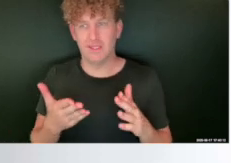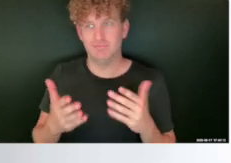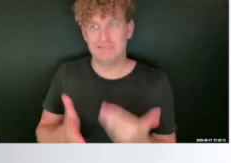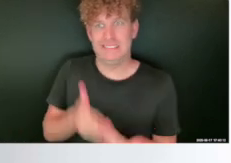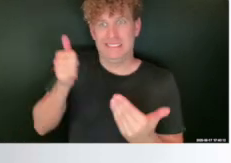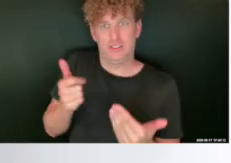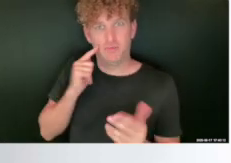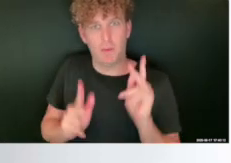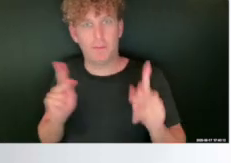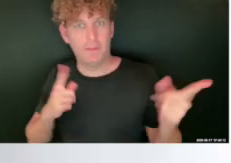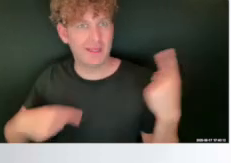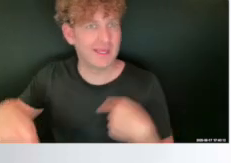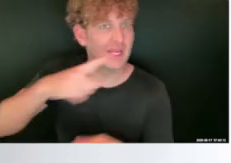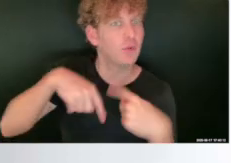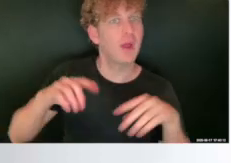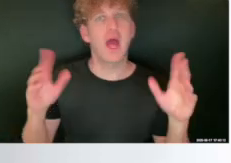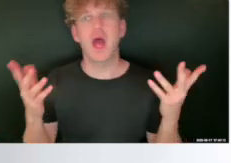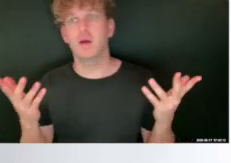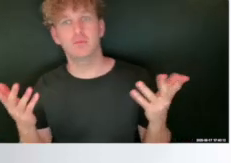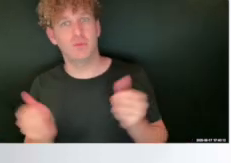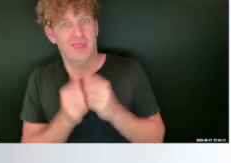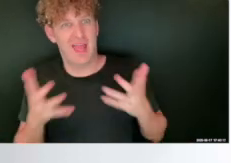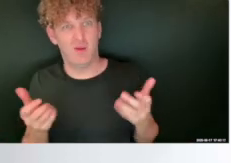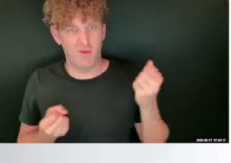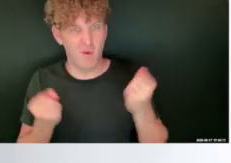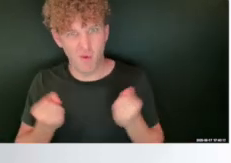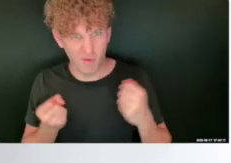Now you can see on this slide the list of projects from STEP.